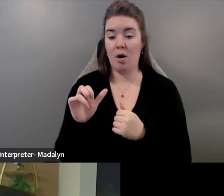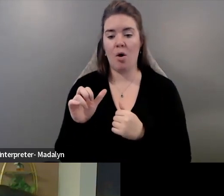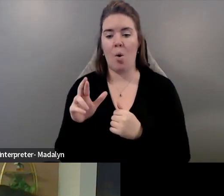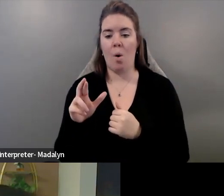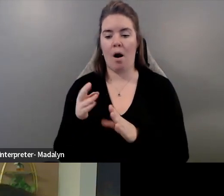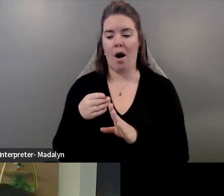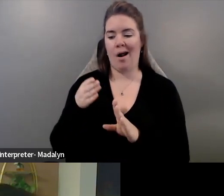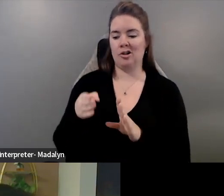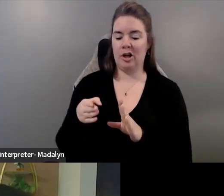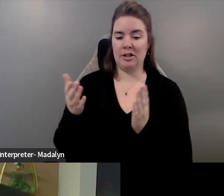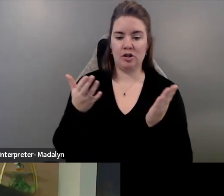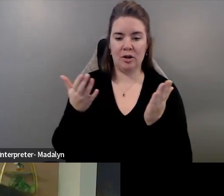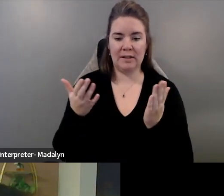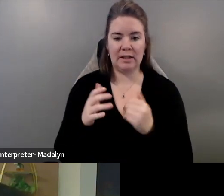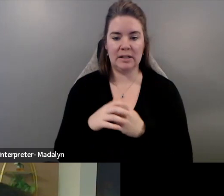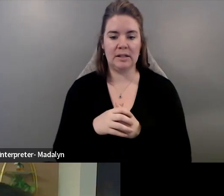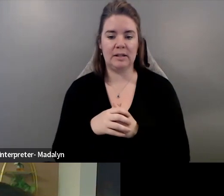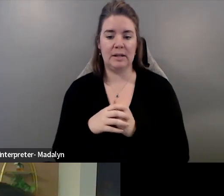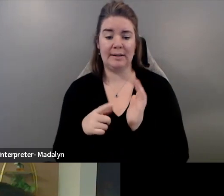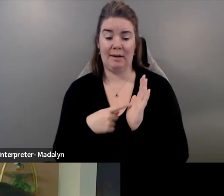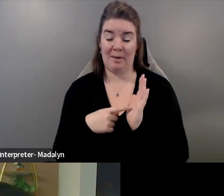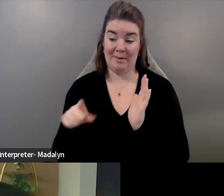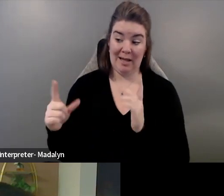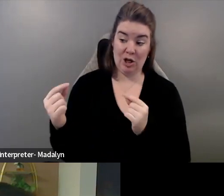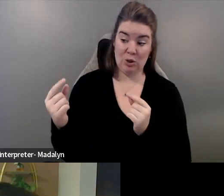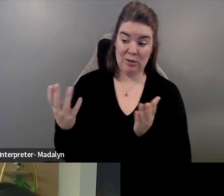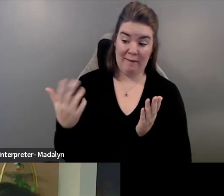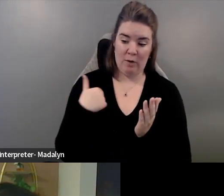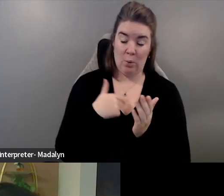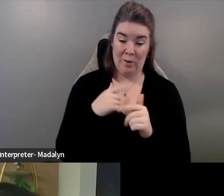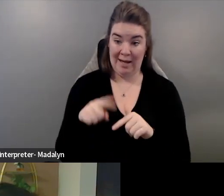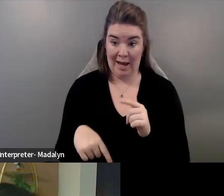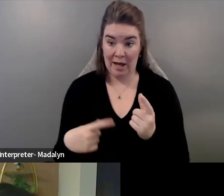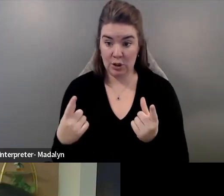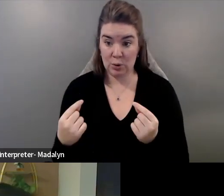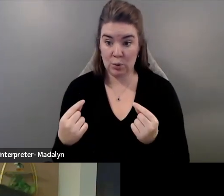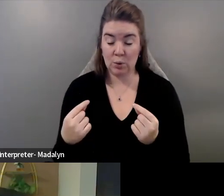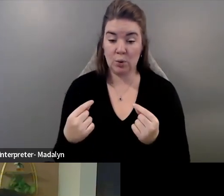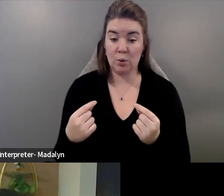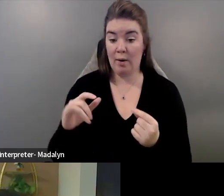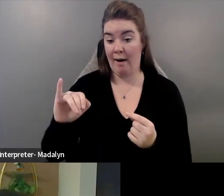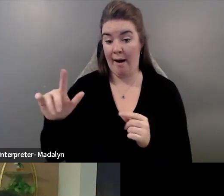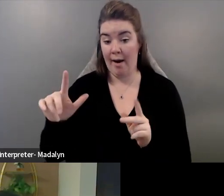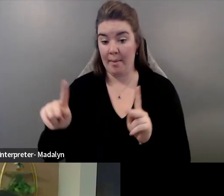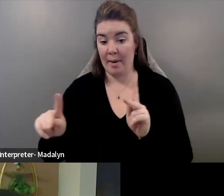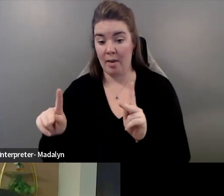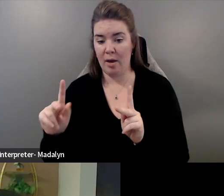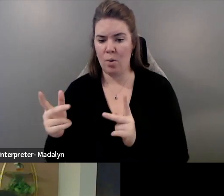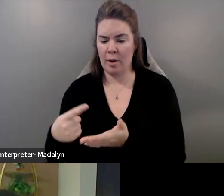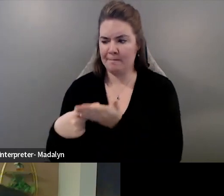And sometimes they do stuff that we can't do as IL folks, and we'll talk to them.